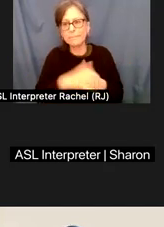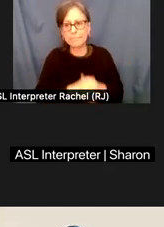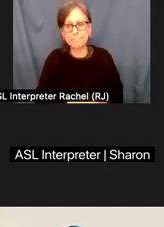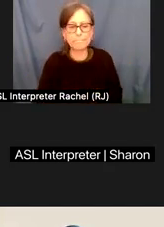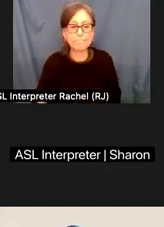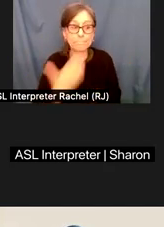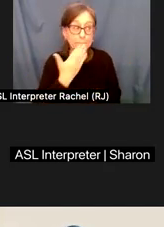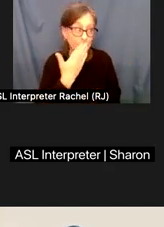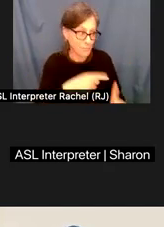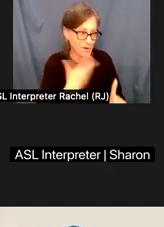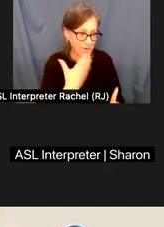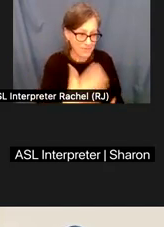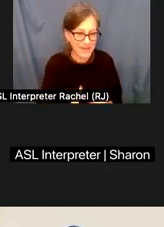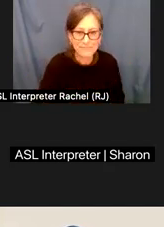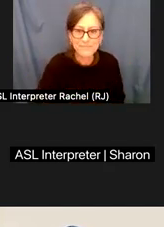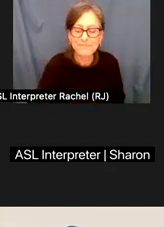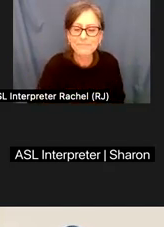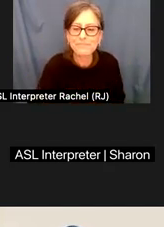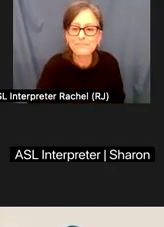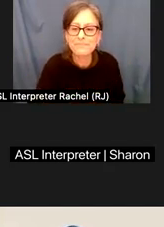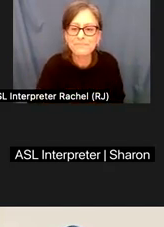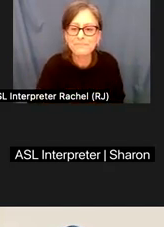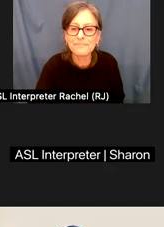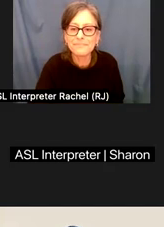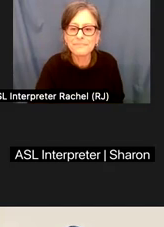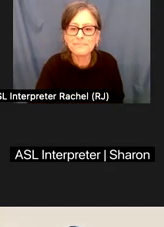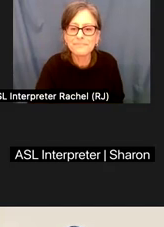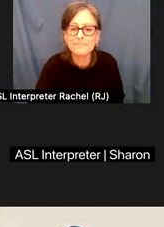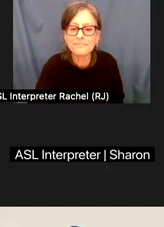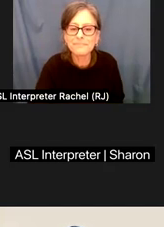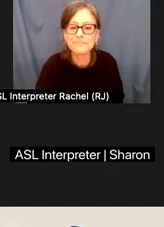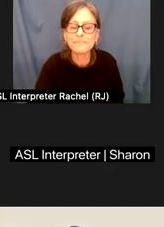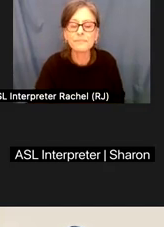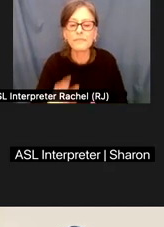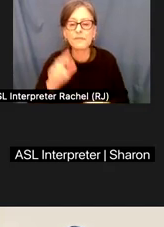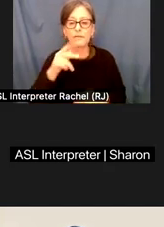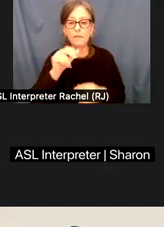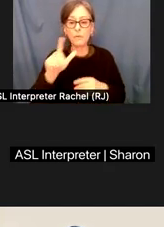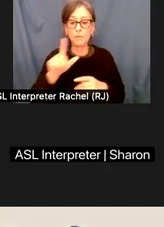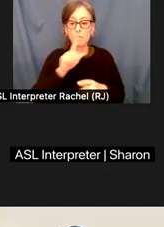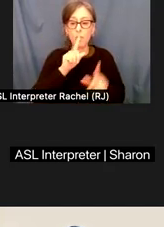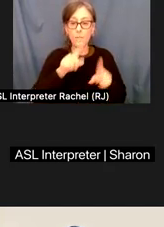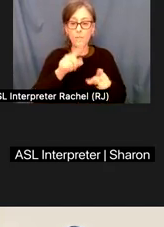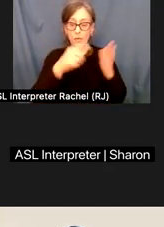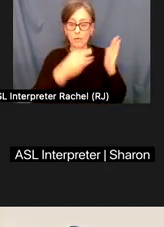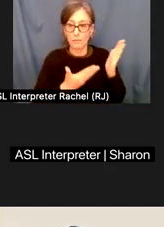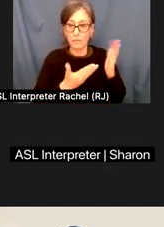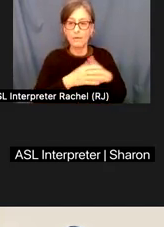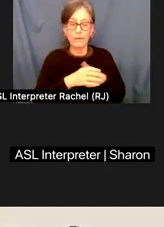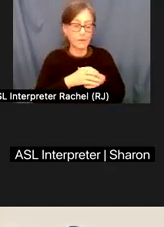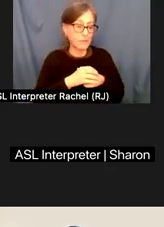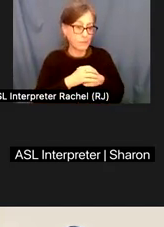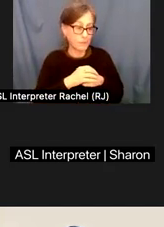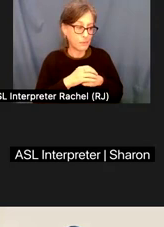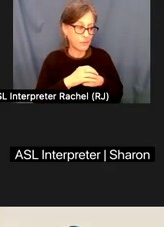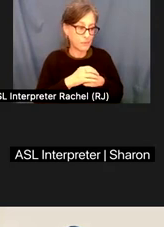Great points. Okay. All right, here's the responses to the poll. And so we